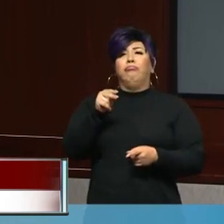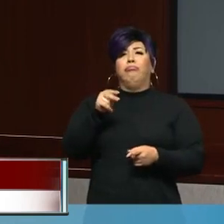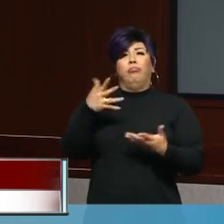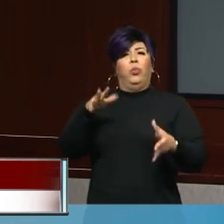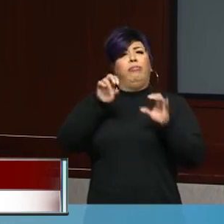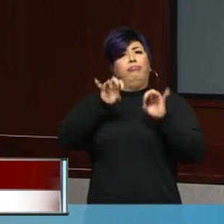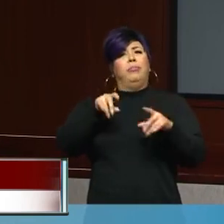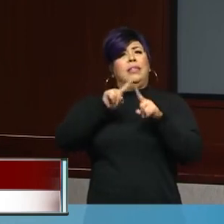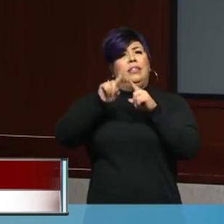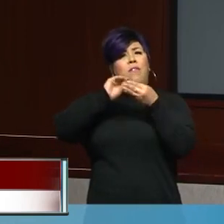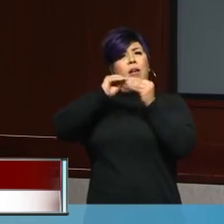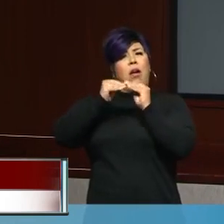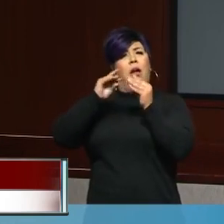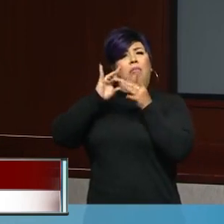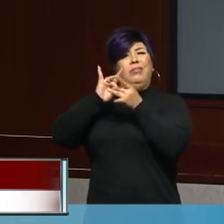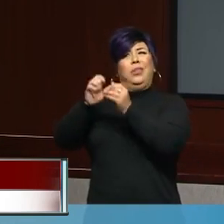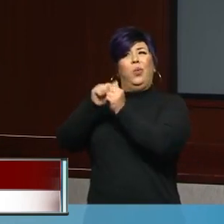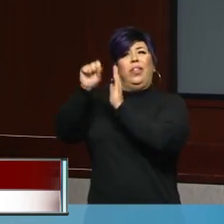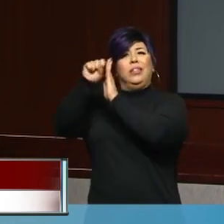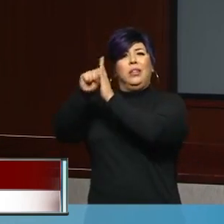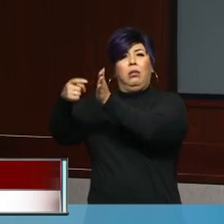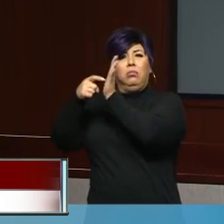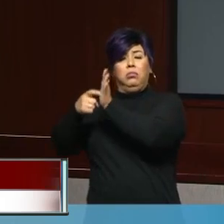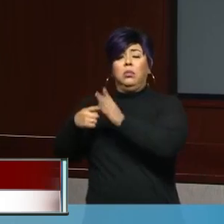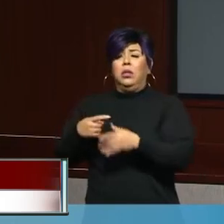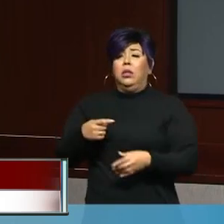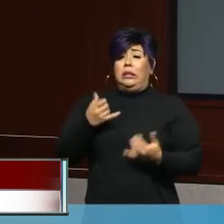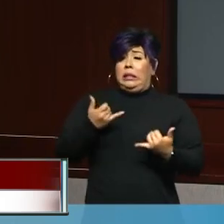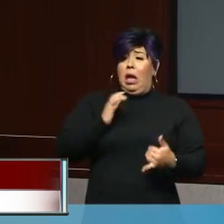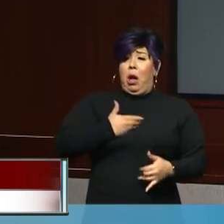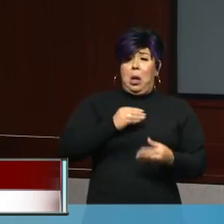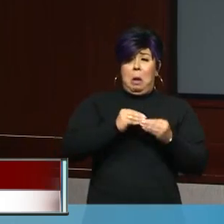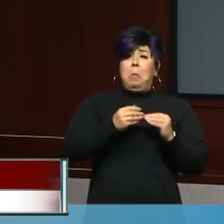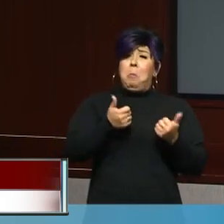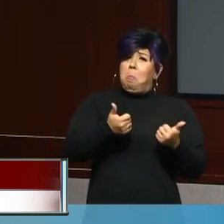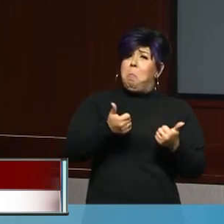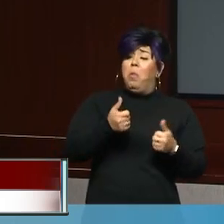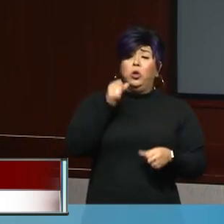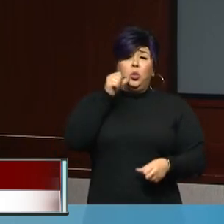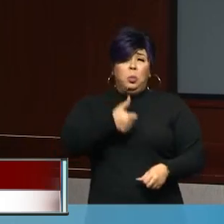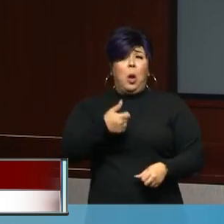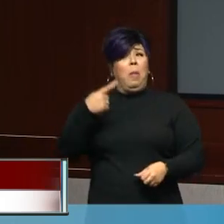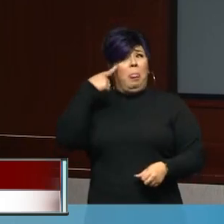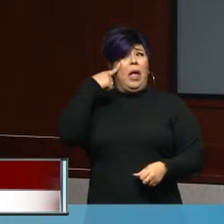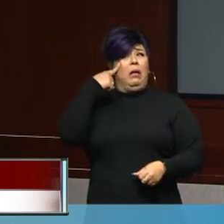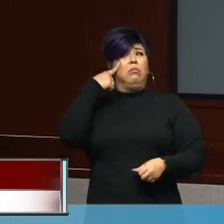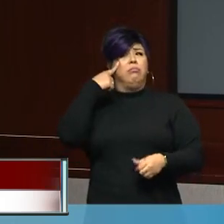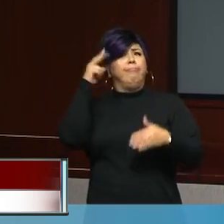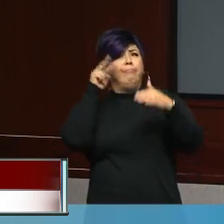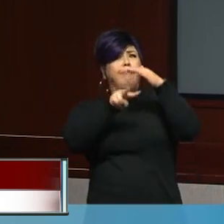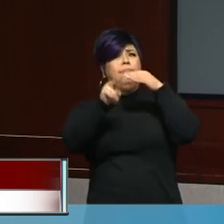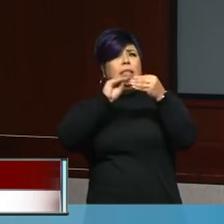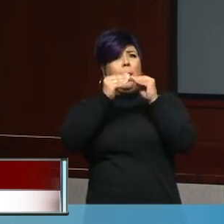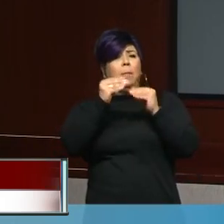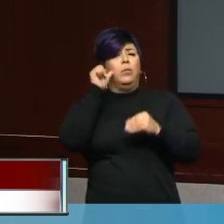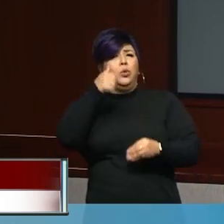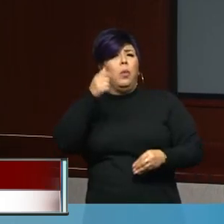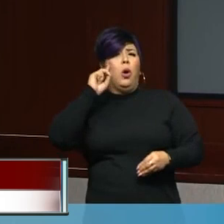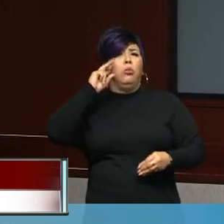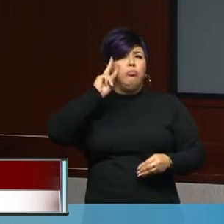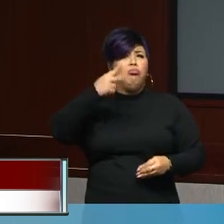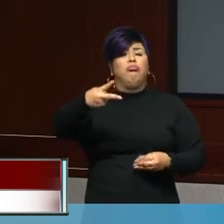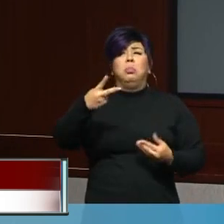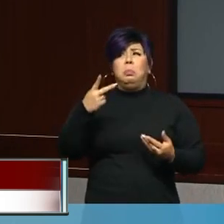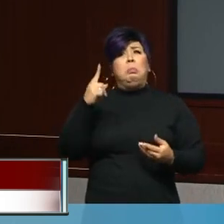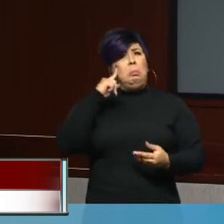state. Today's numbers look good. I think tomorrow's numbers we feel are looking good, our projections. And